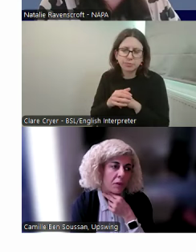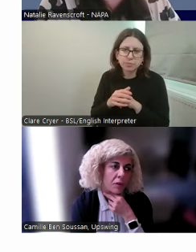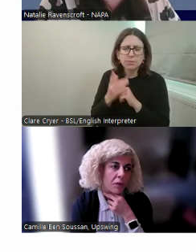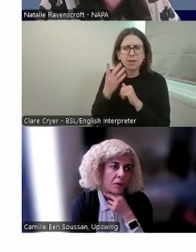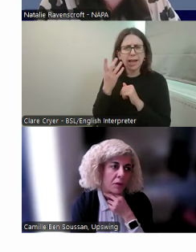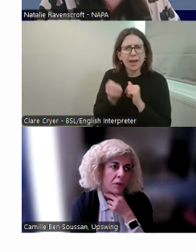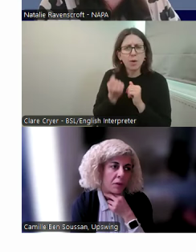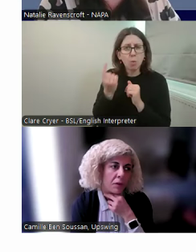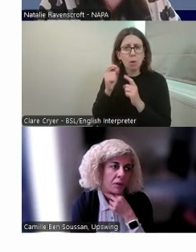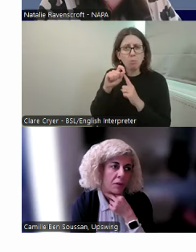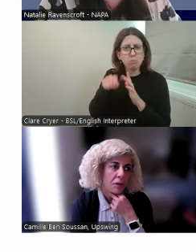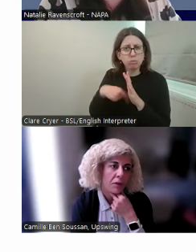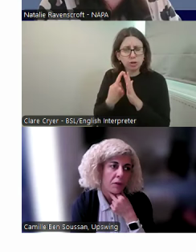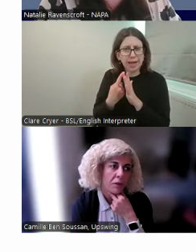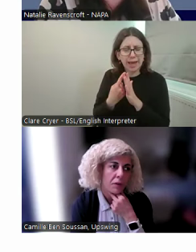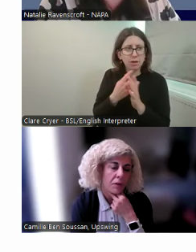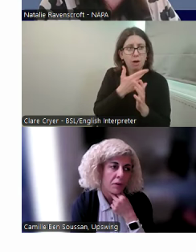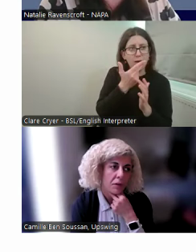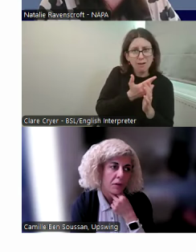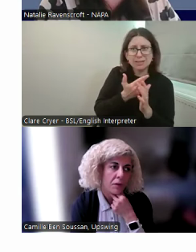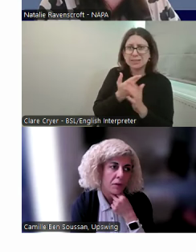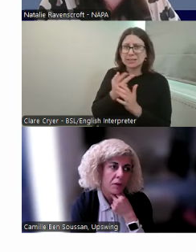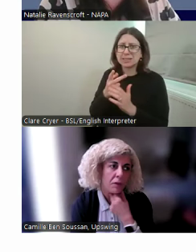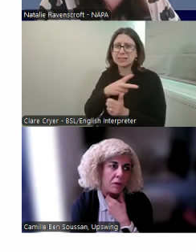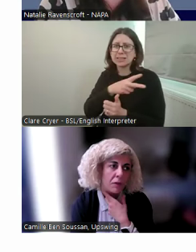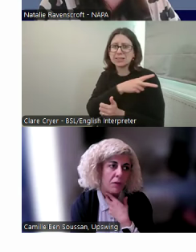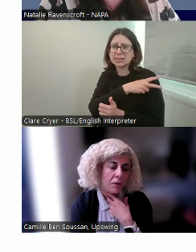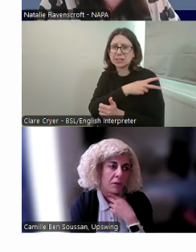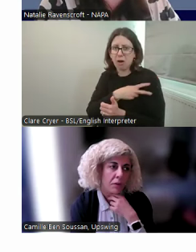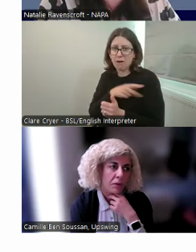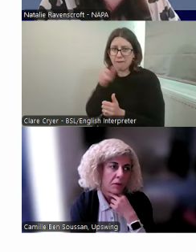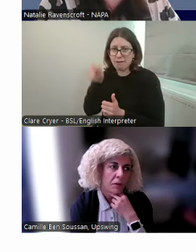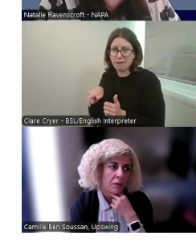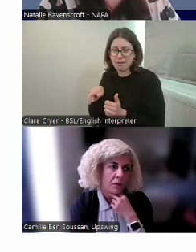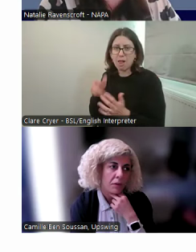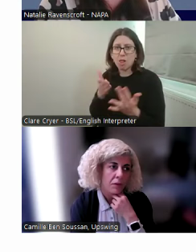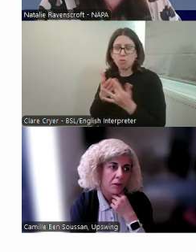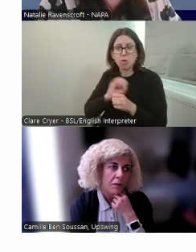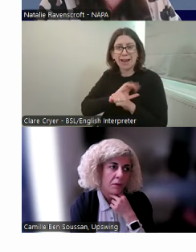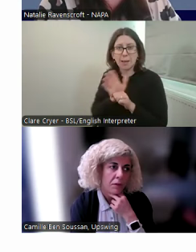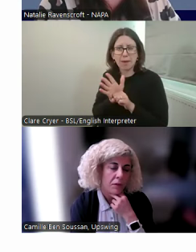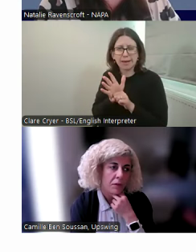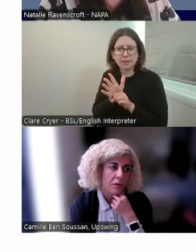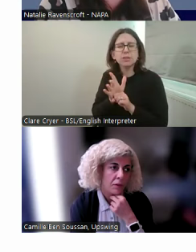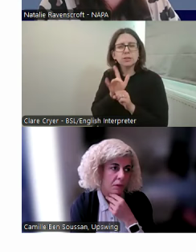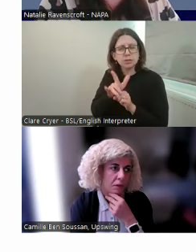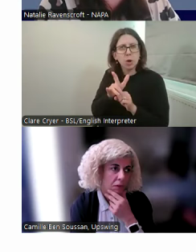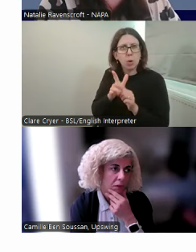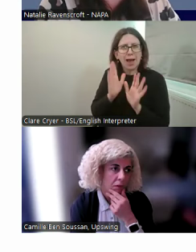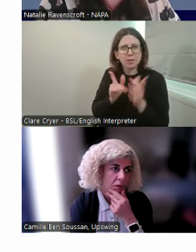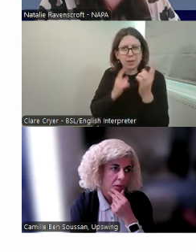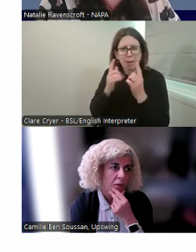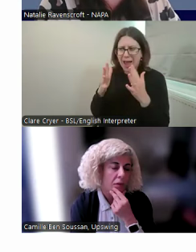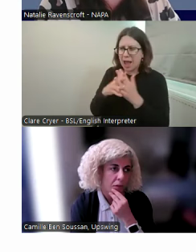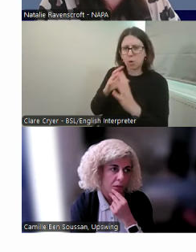of collaboration between an artist and a member of care staff during the pandemic, was we sent a phone, which was a project phone, to